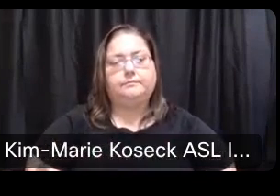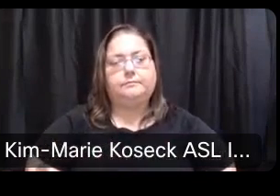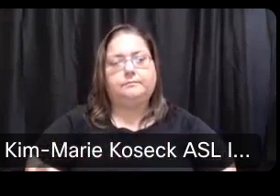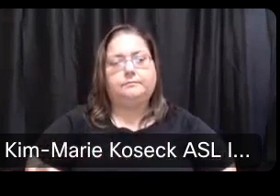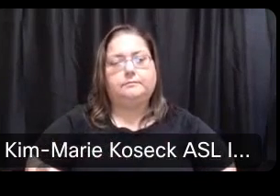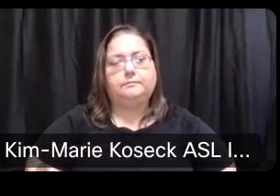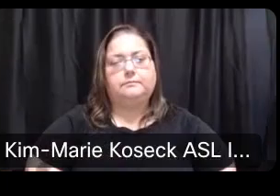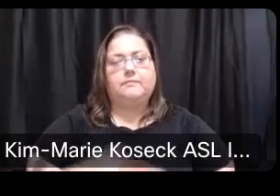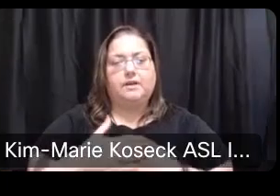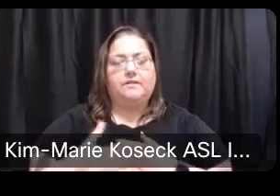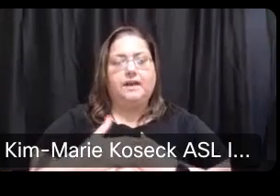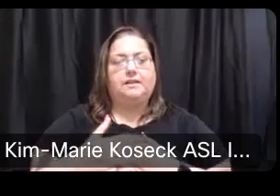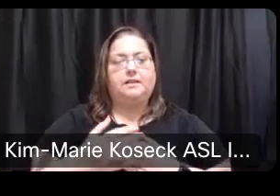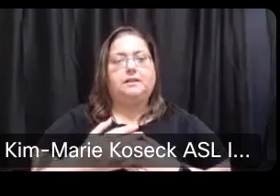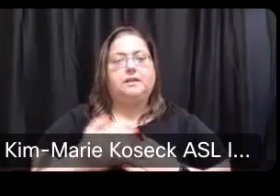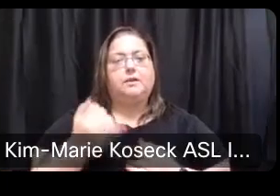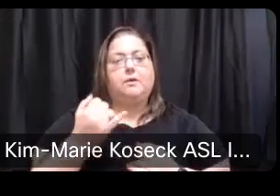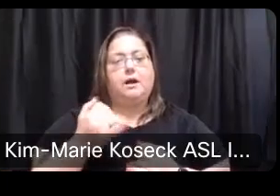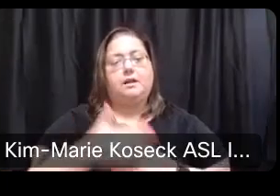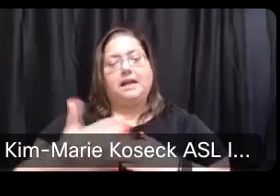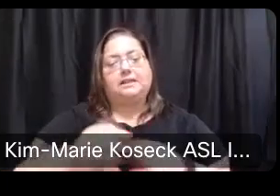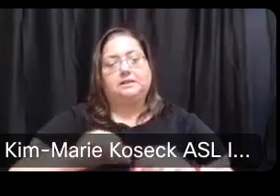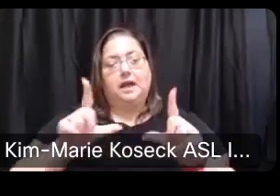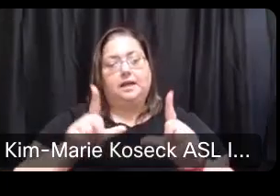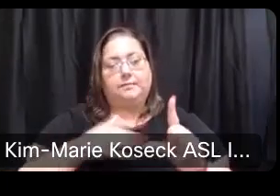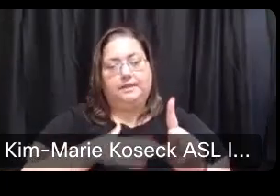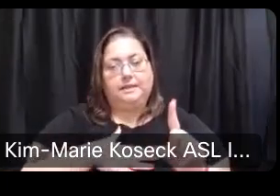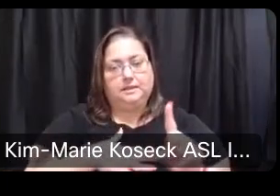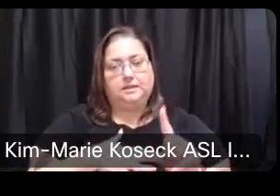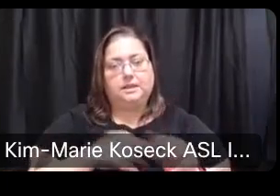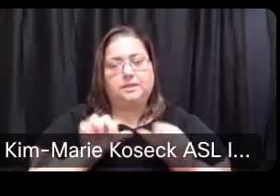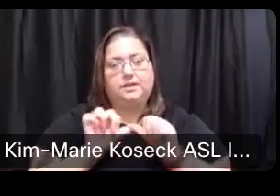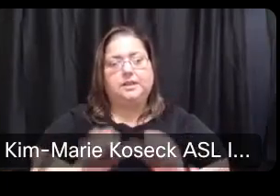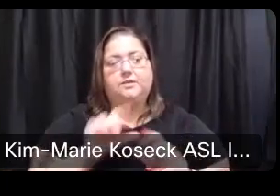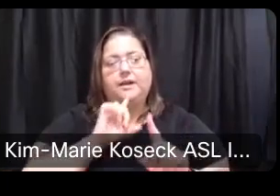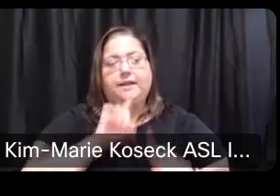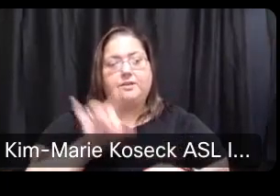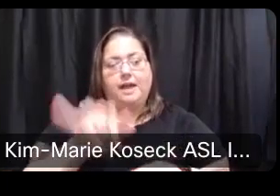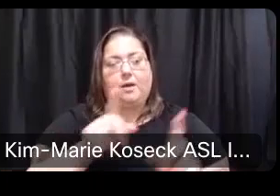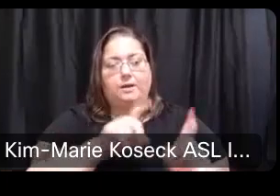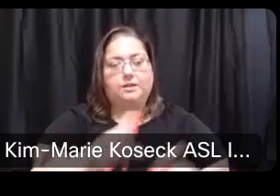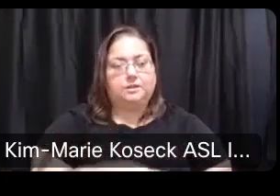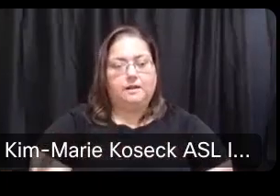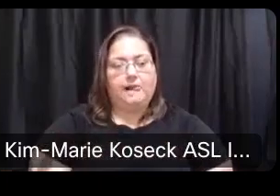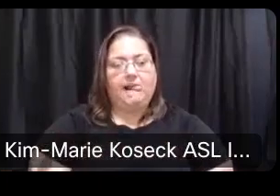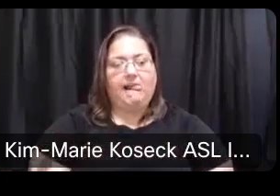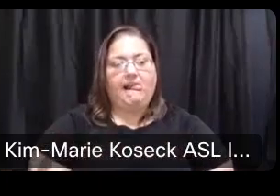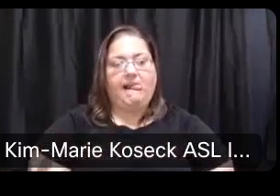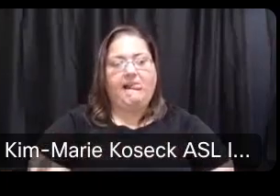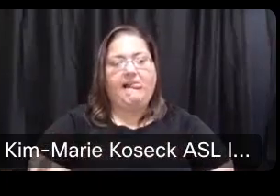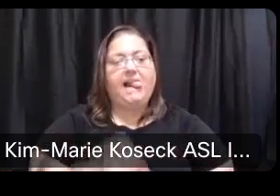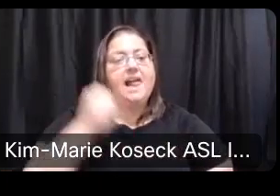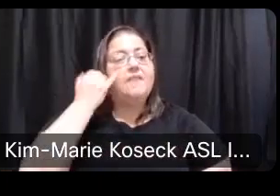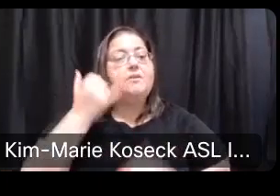We'll advance to our next slide as you continue to answer that poll question. If you